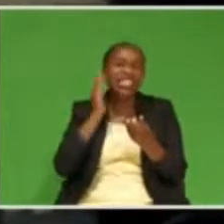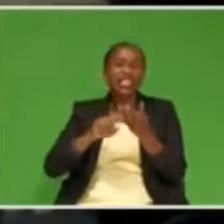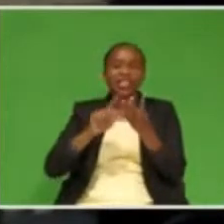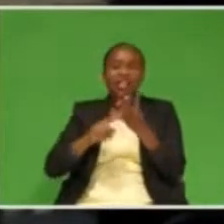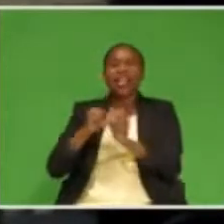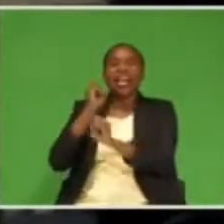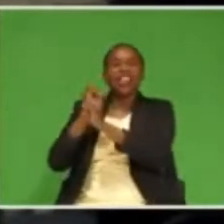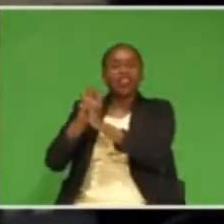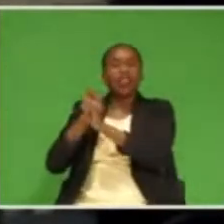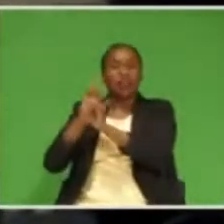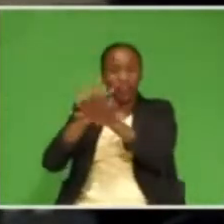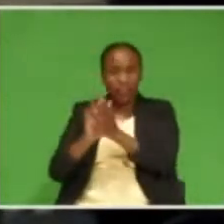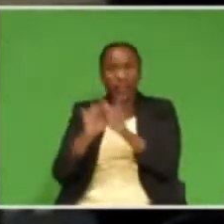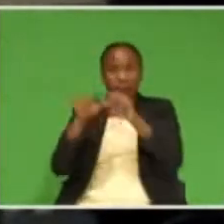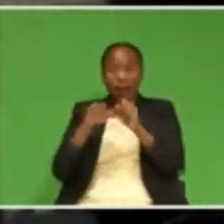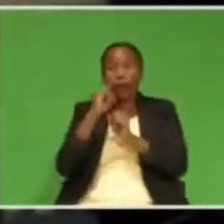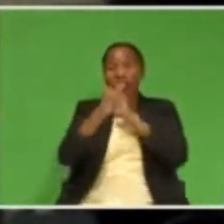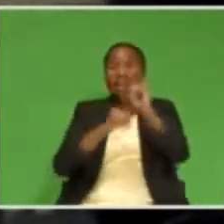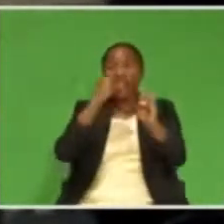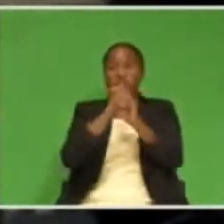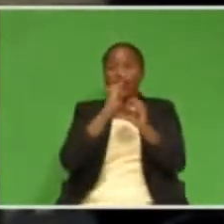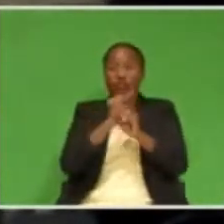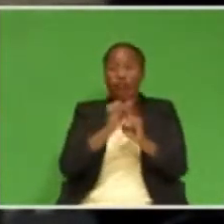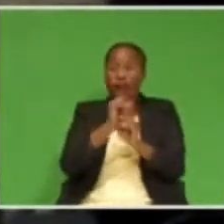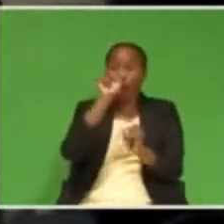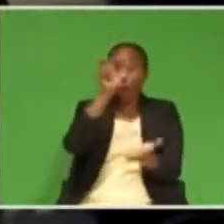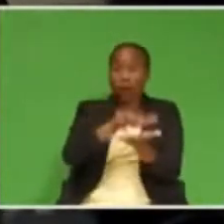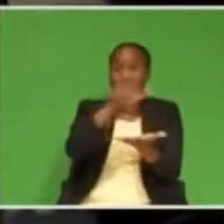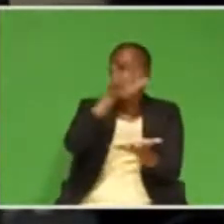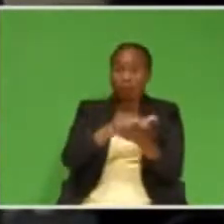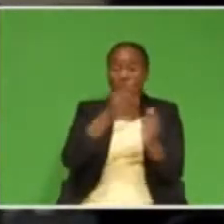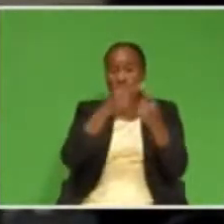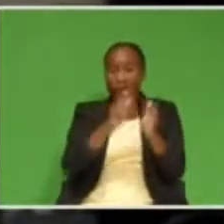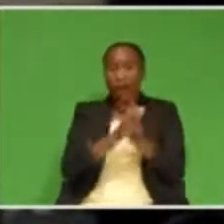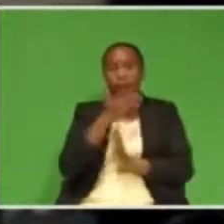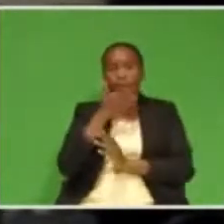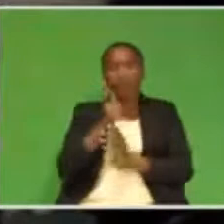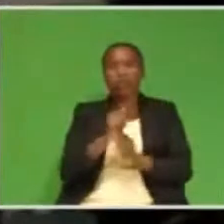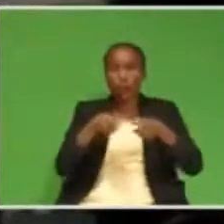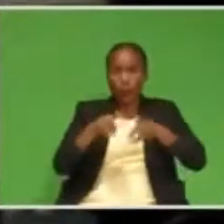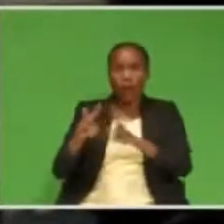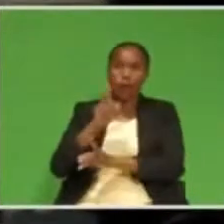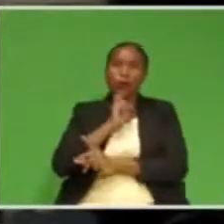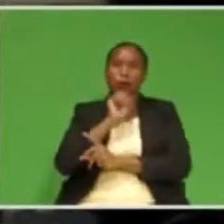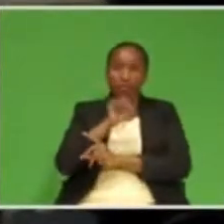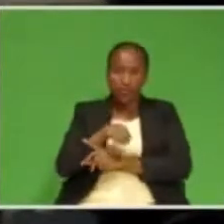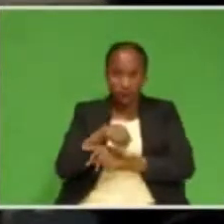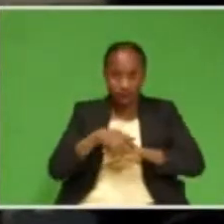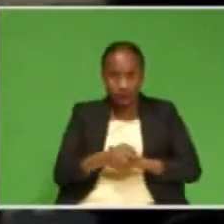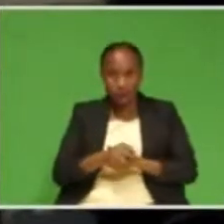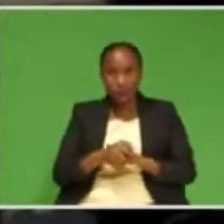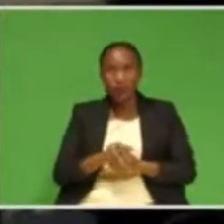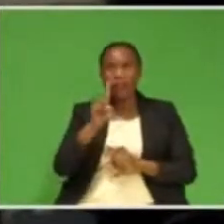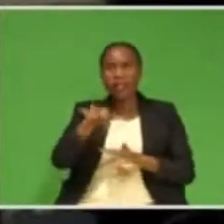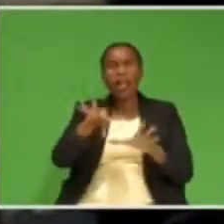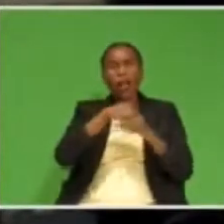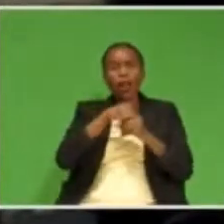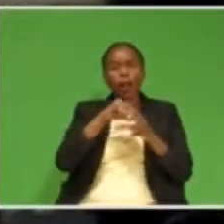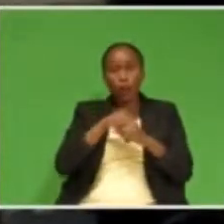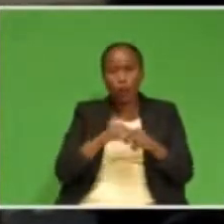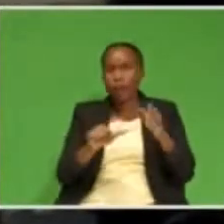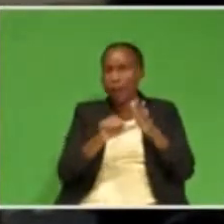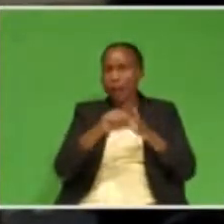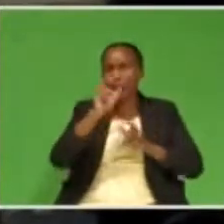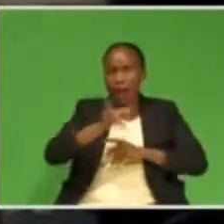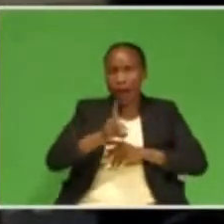to international conventions and best practices. This includes the reprioritization of the